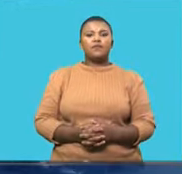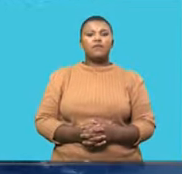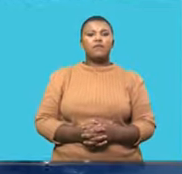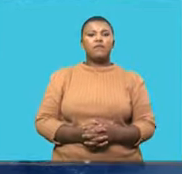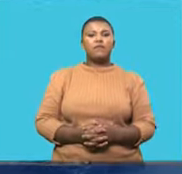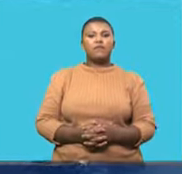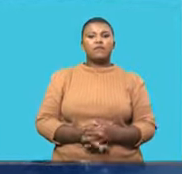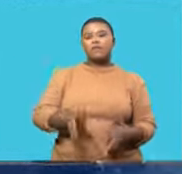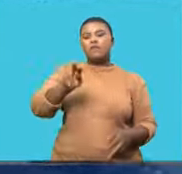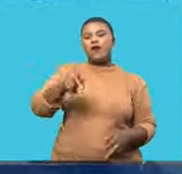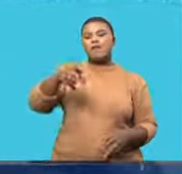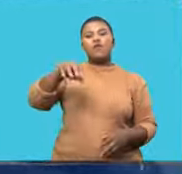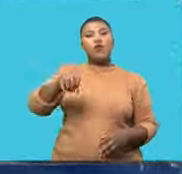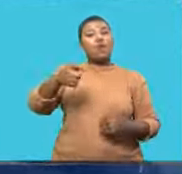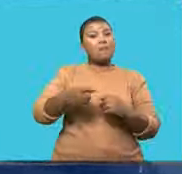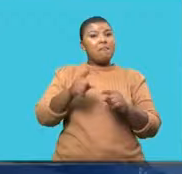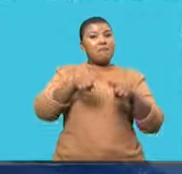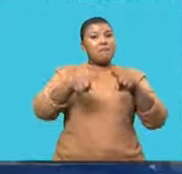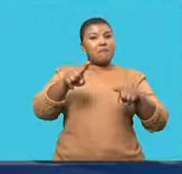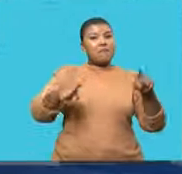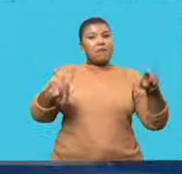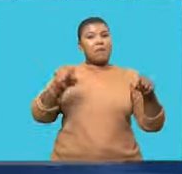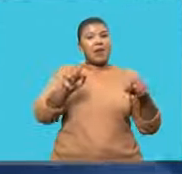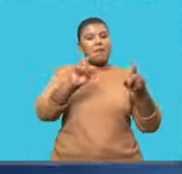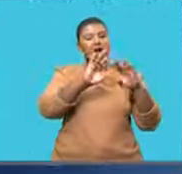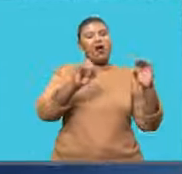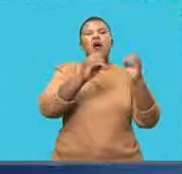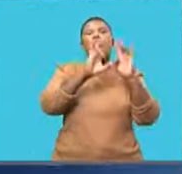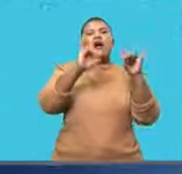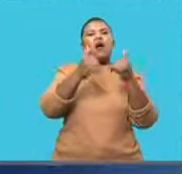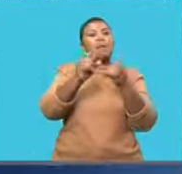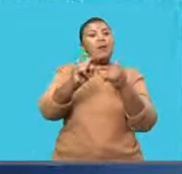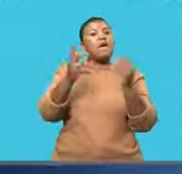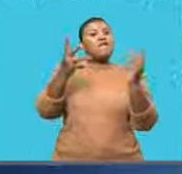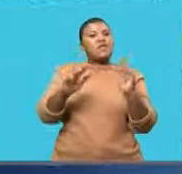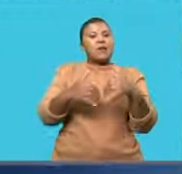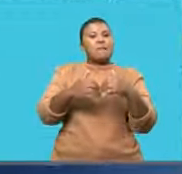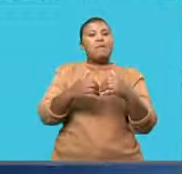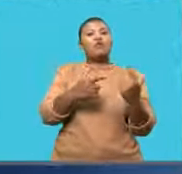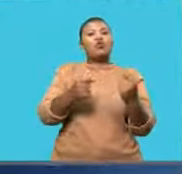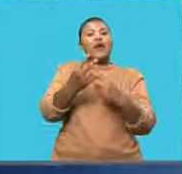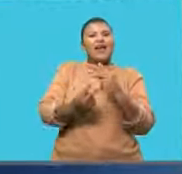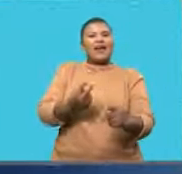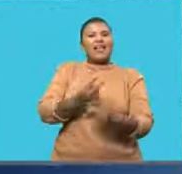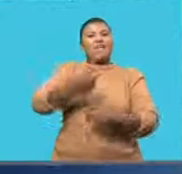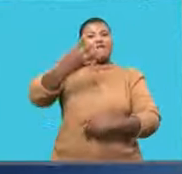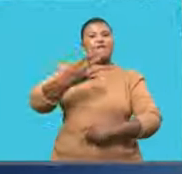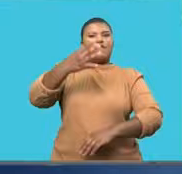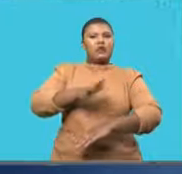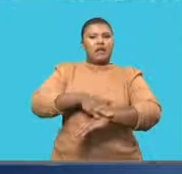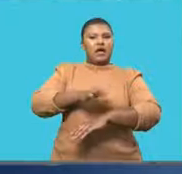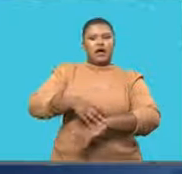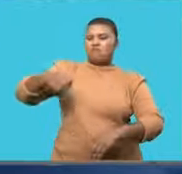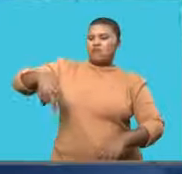Mekgatlo e fapaneng ya setšhaba e sa etseng phaello e bile le tema ya bone e phetwang selemo le selemo ya